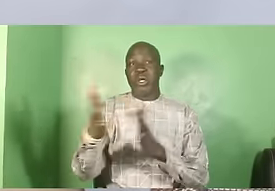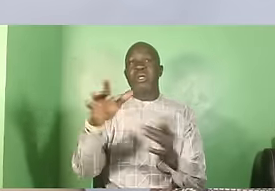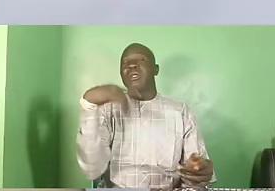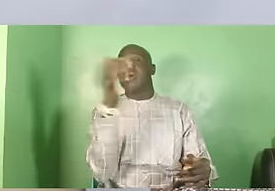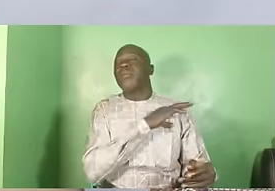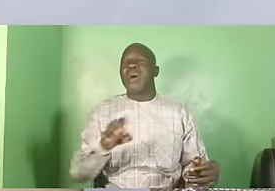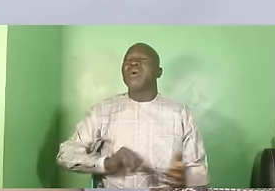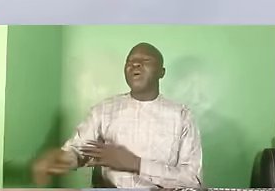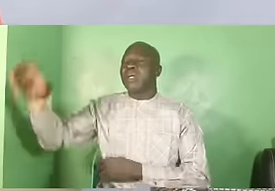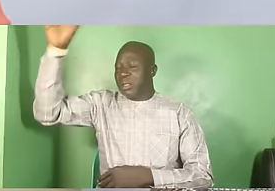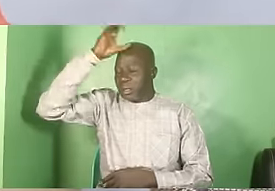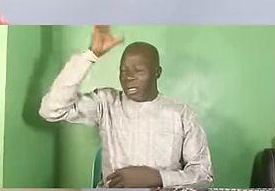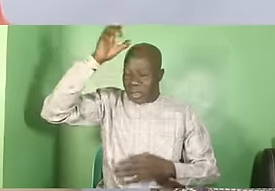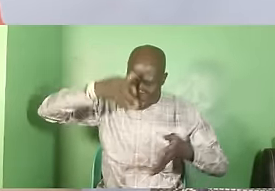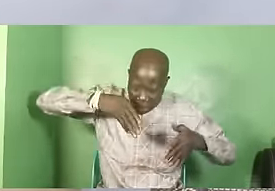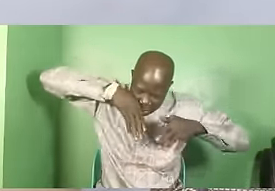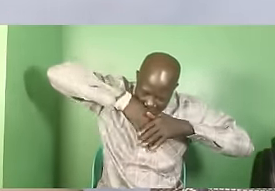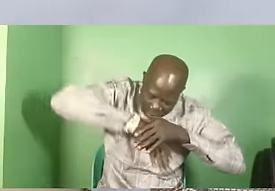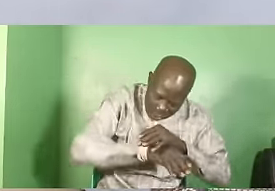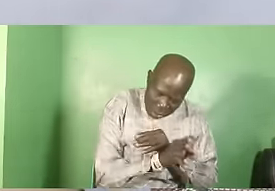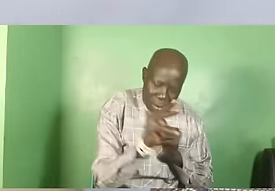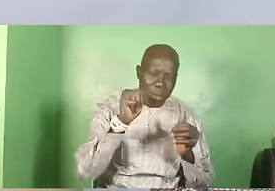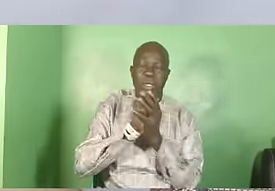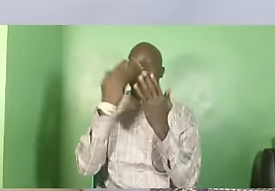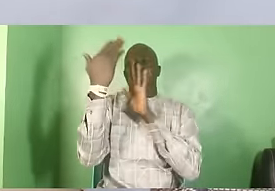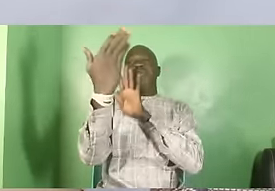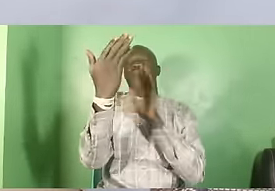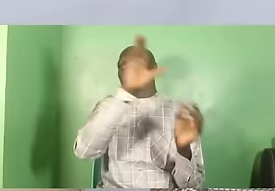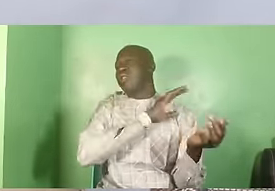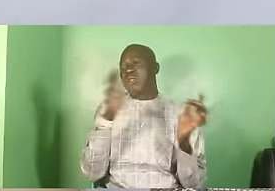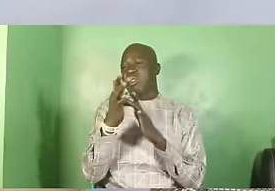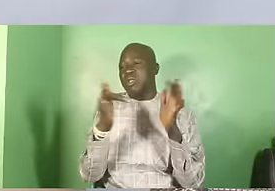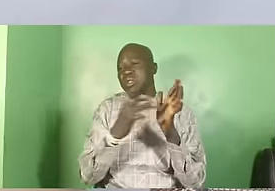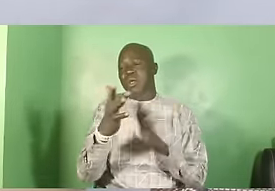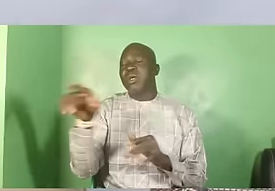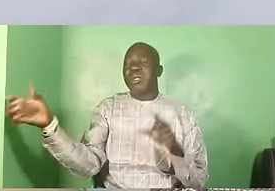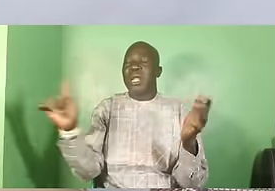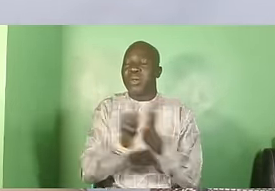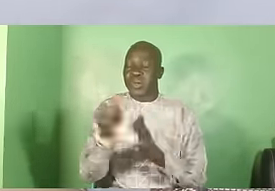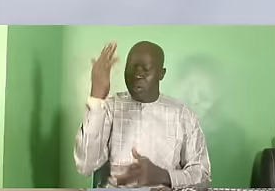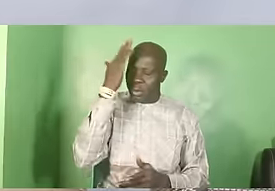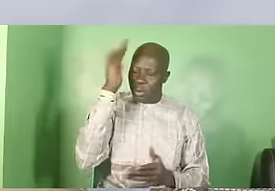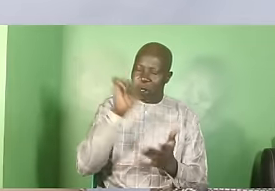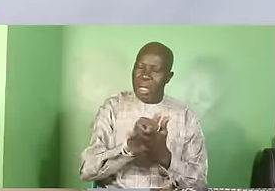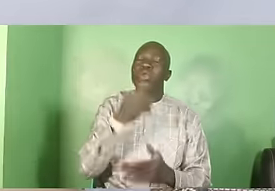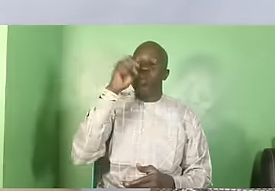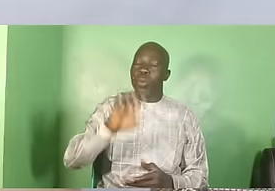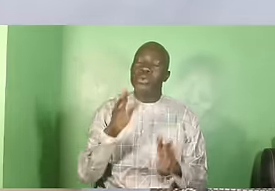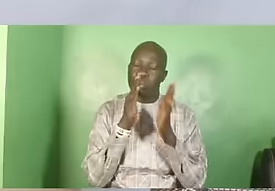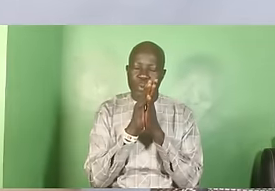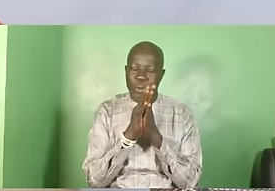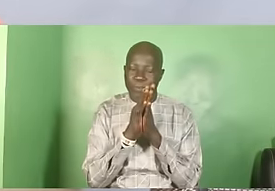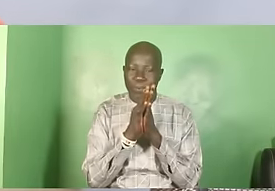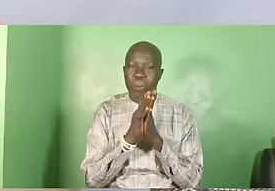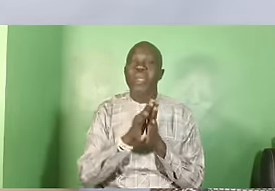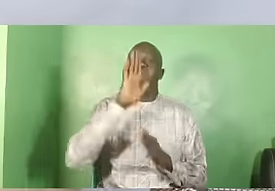says, Satan entered to reign. Before Jesus, that's where you know that you must